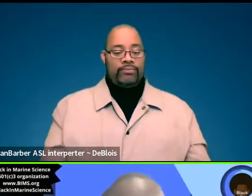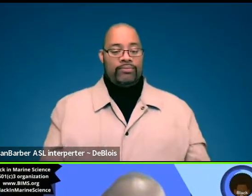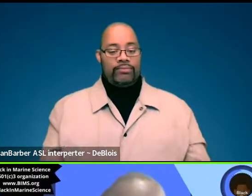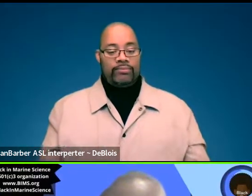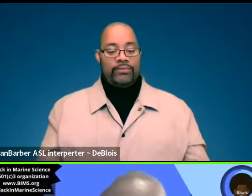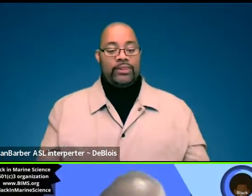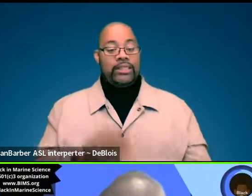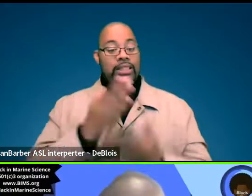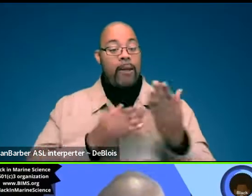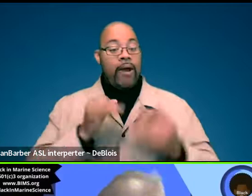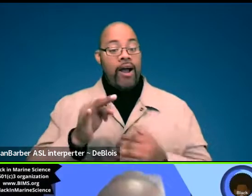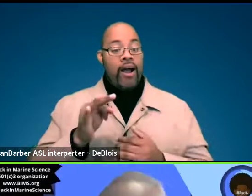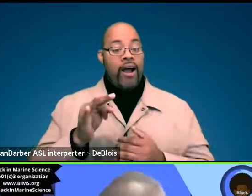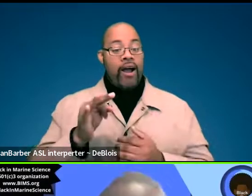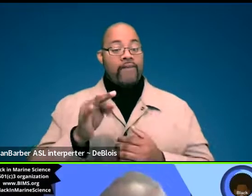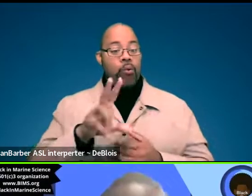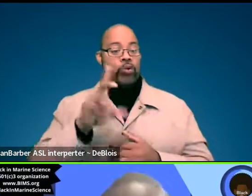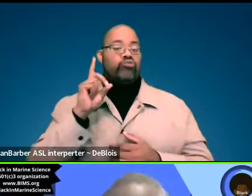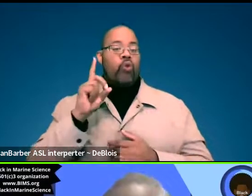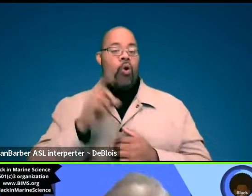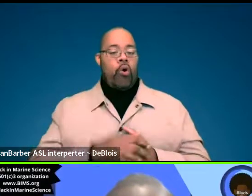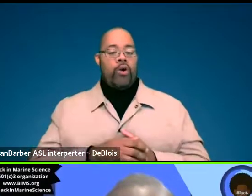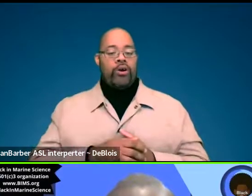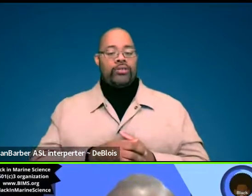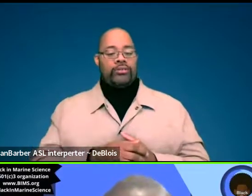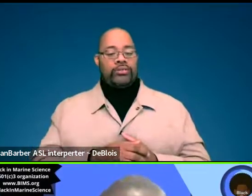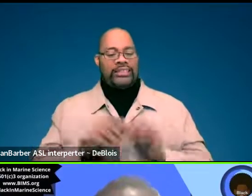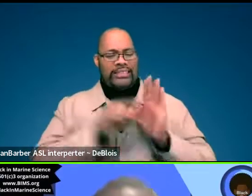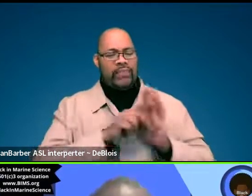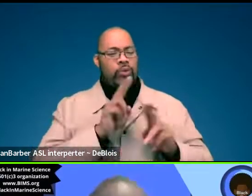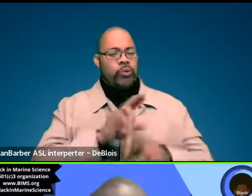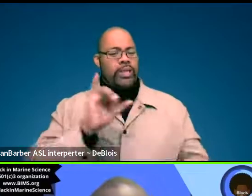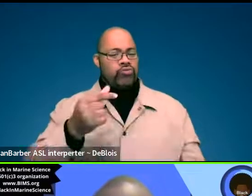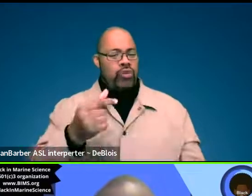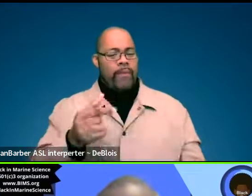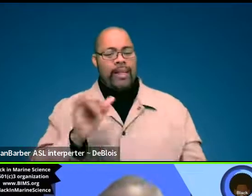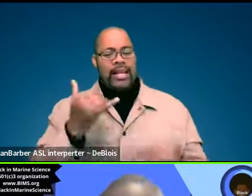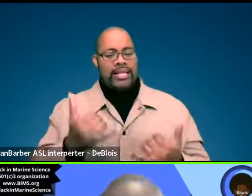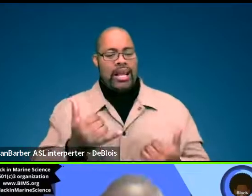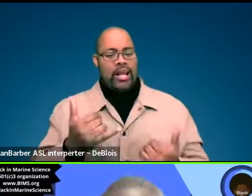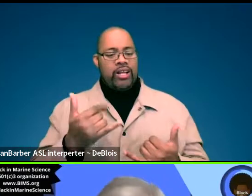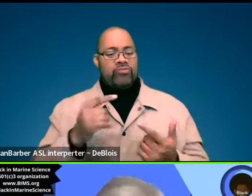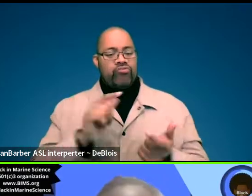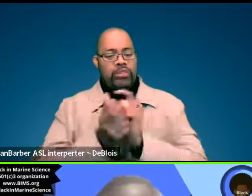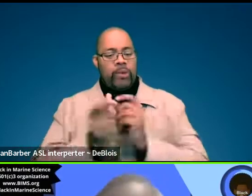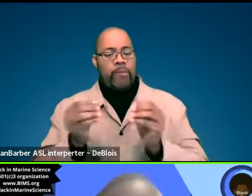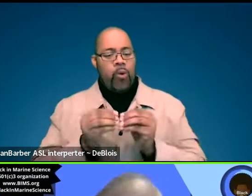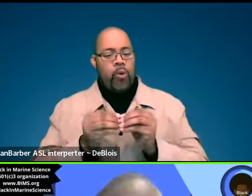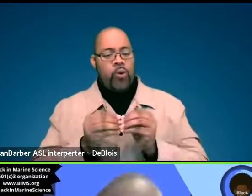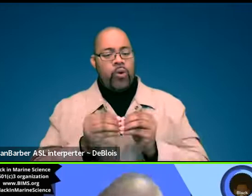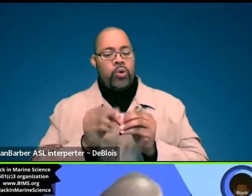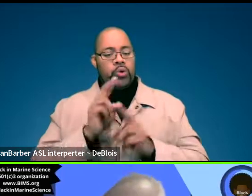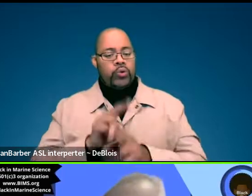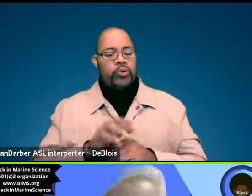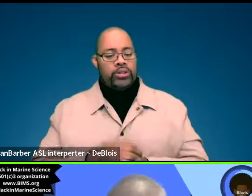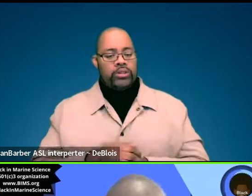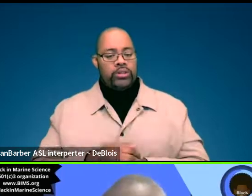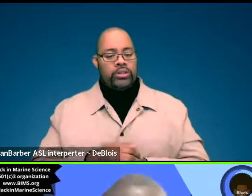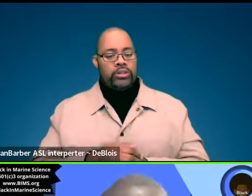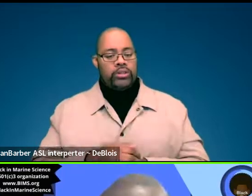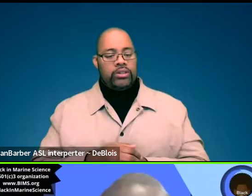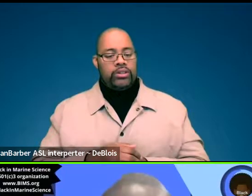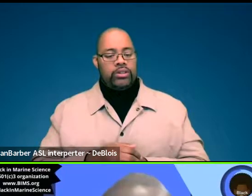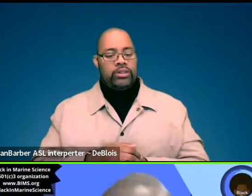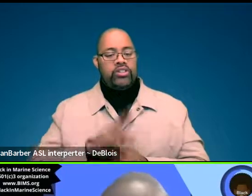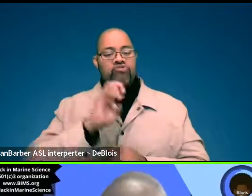like some of the withdrawals, right? The drawbacks of using Instagram, right? Like now they're transitioning more to you using, like the